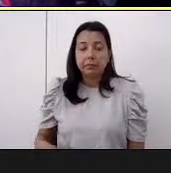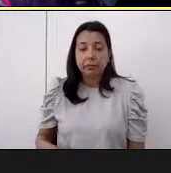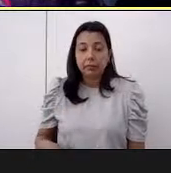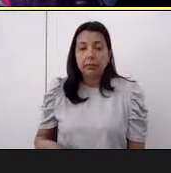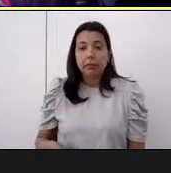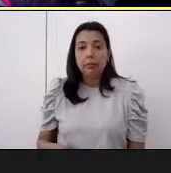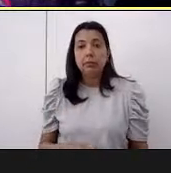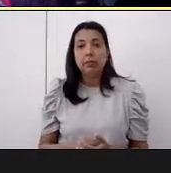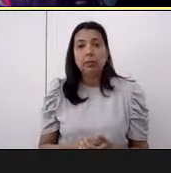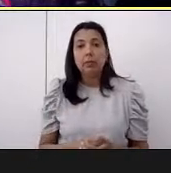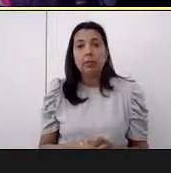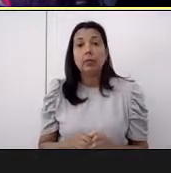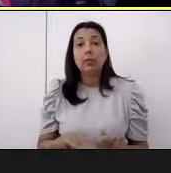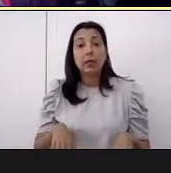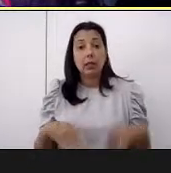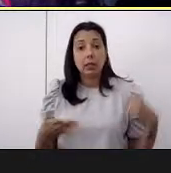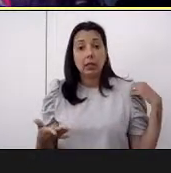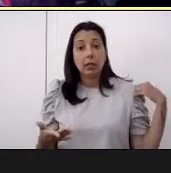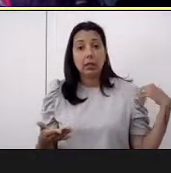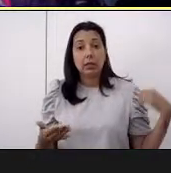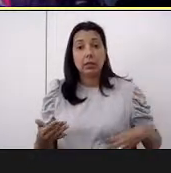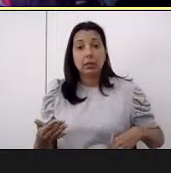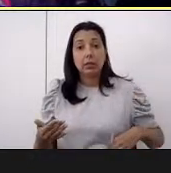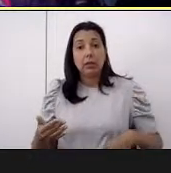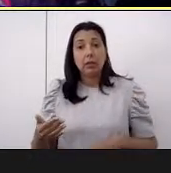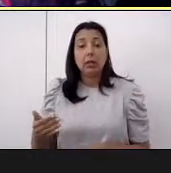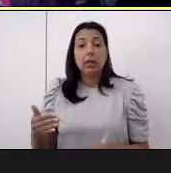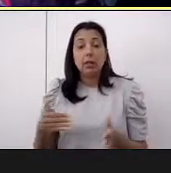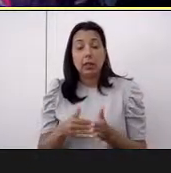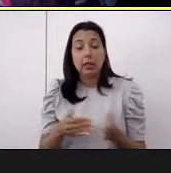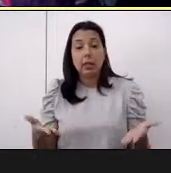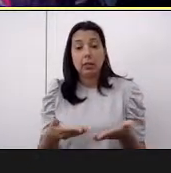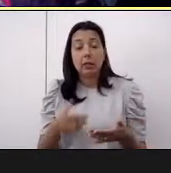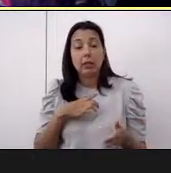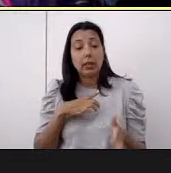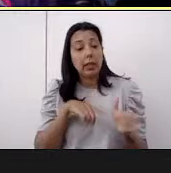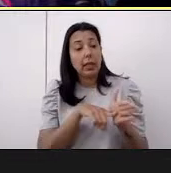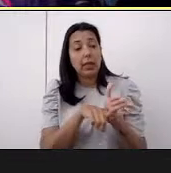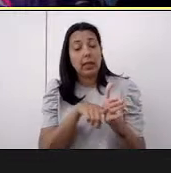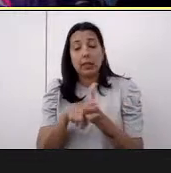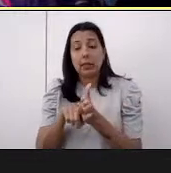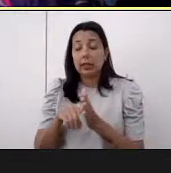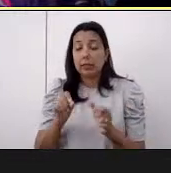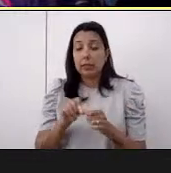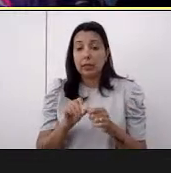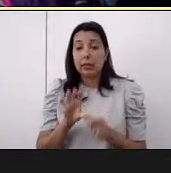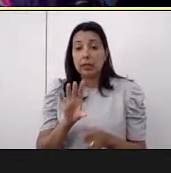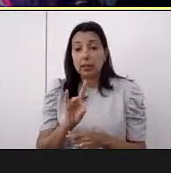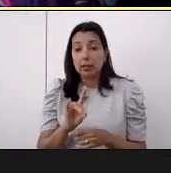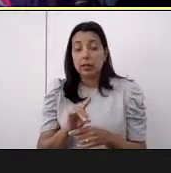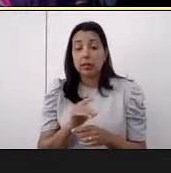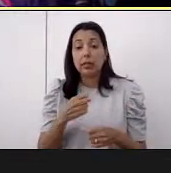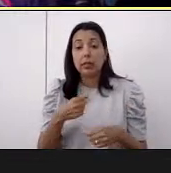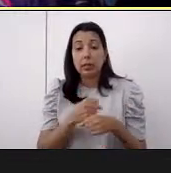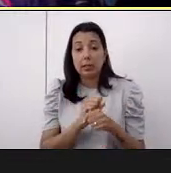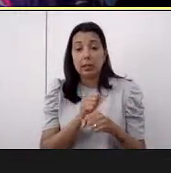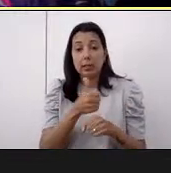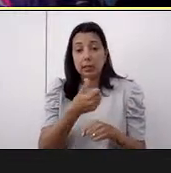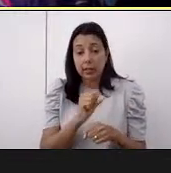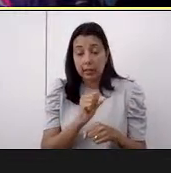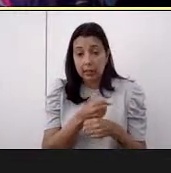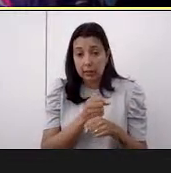Insofar as some judges use their powers to promote the rights of the weakest. This evolution can benefit